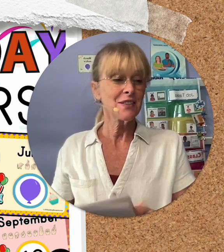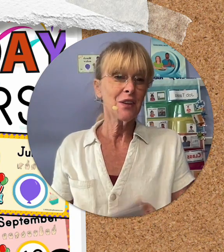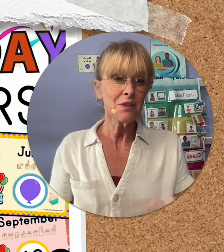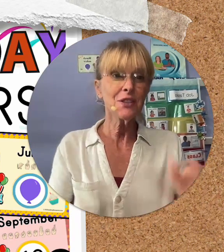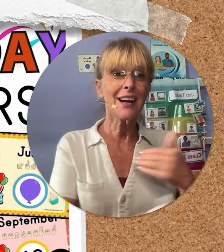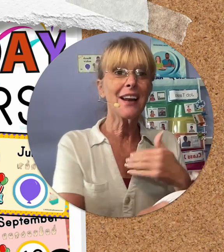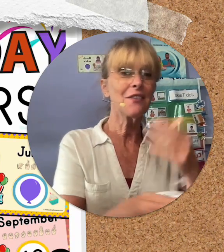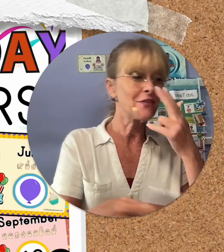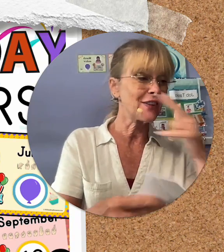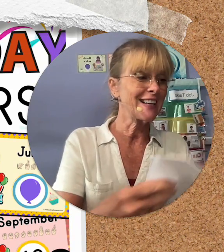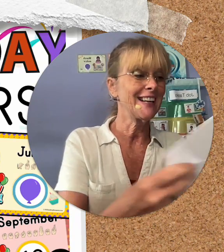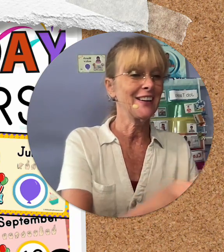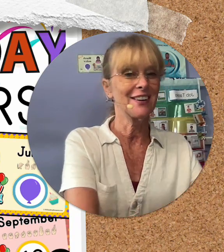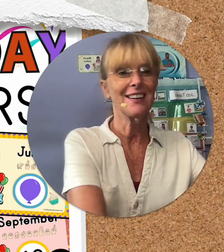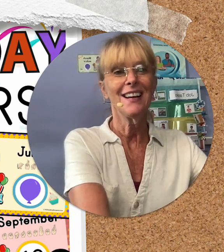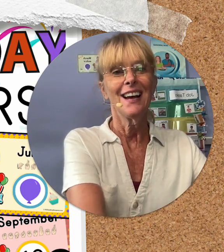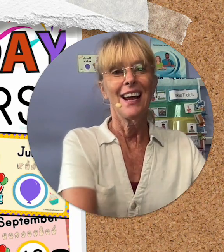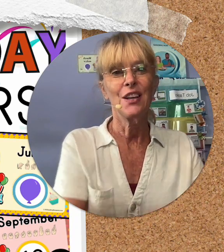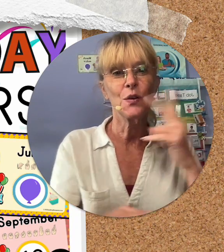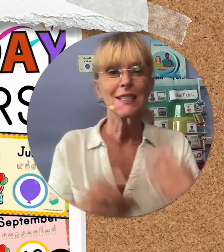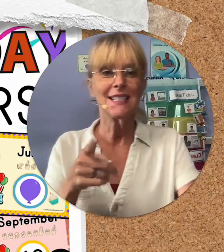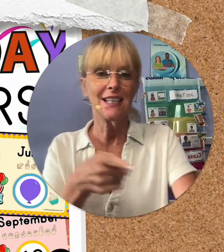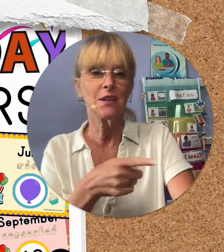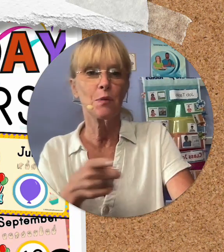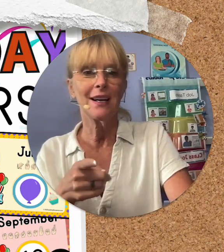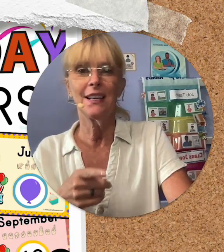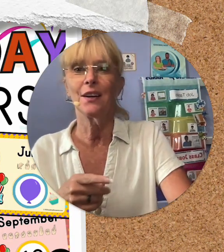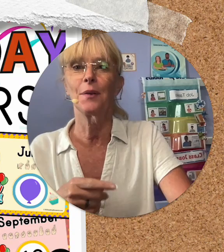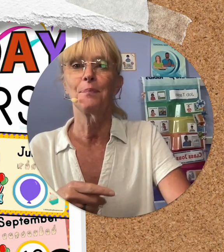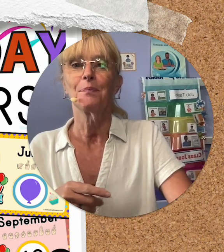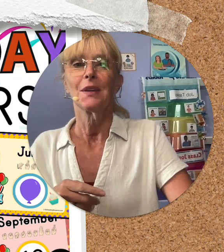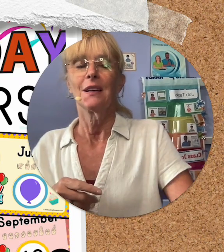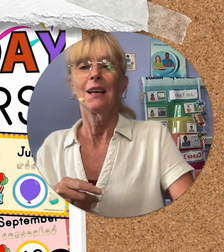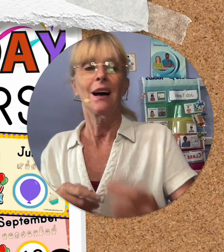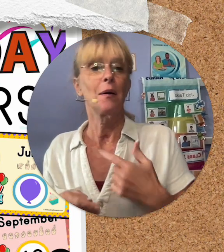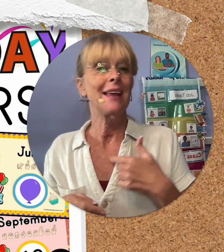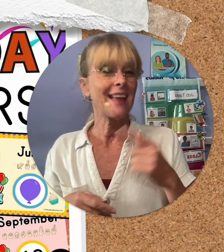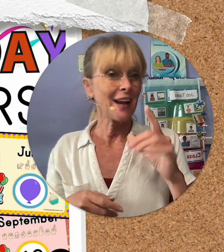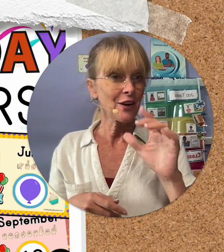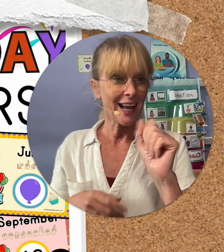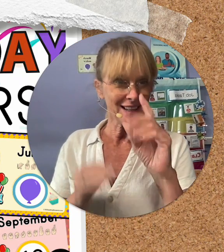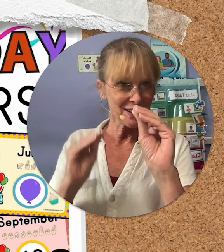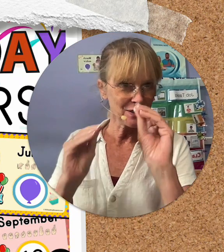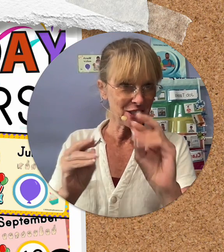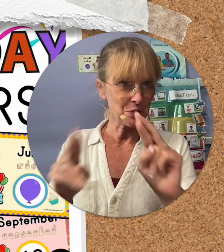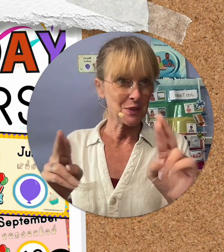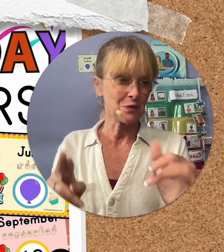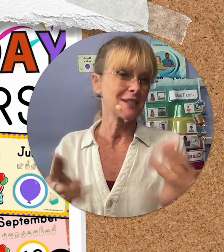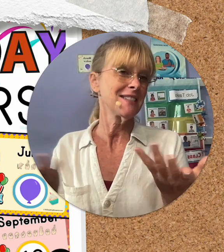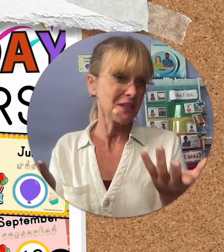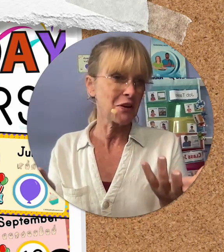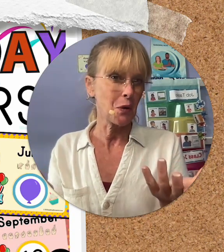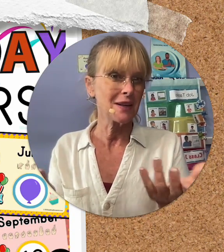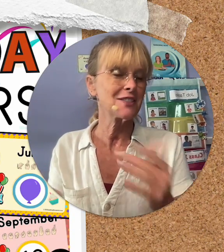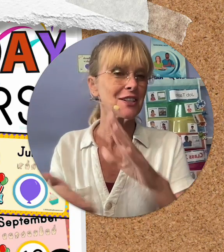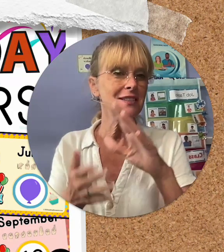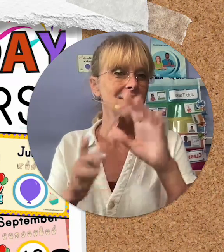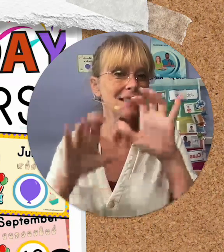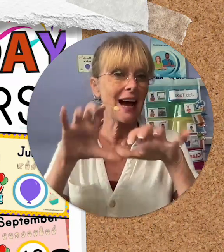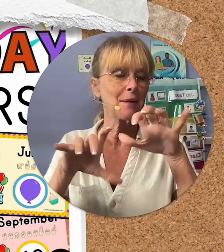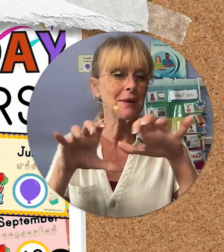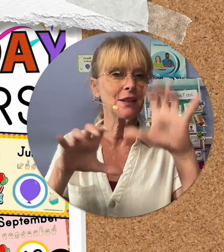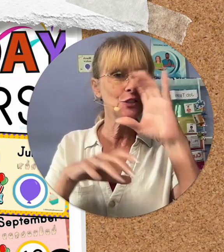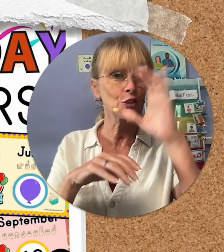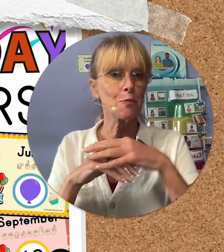Okay, so those are kind of fun here, and you can see them right here. And they are at ASL Teaching Resources, of course.